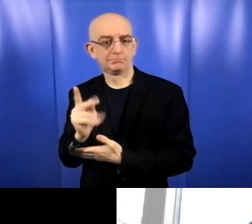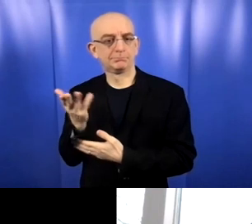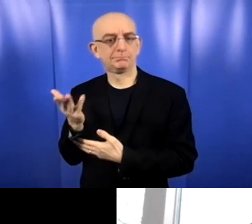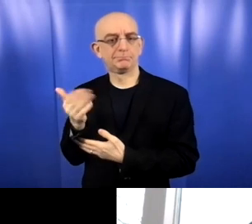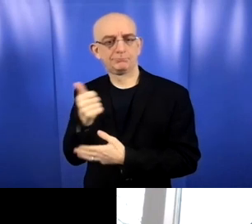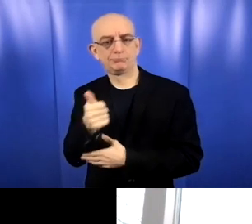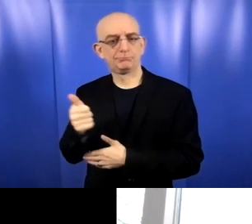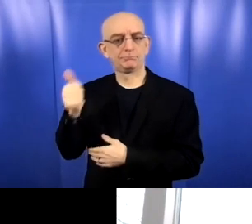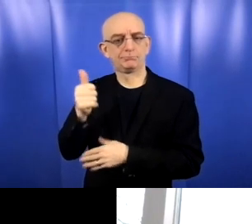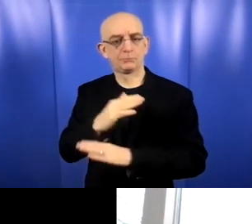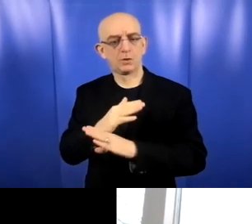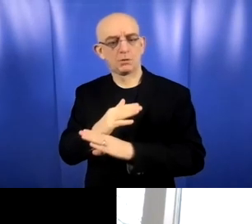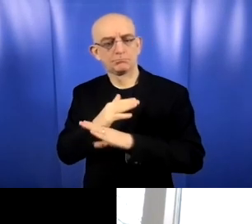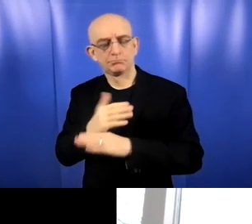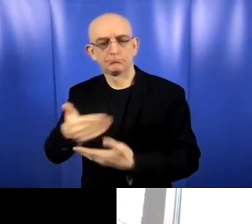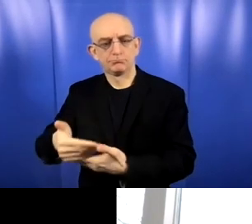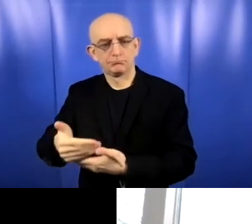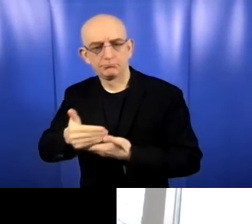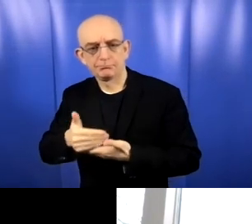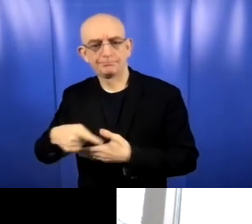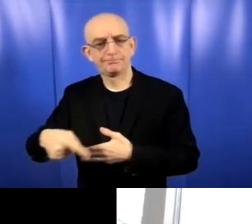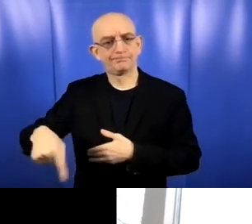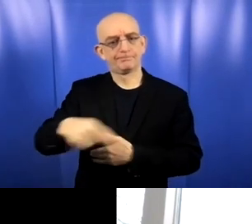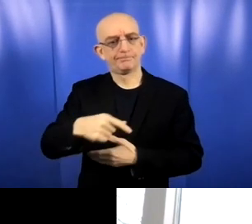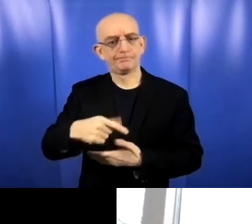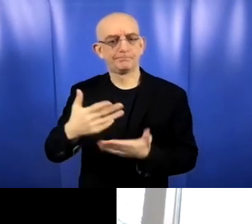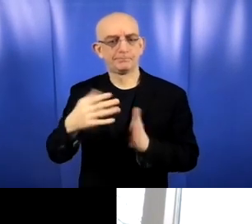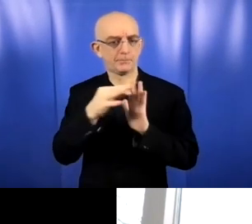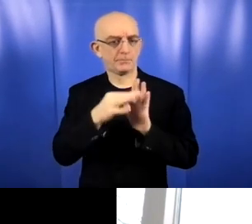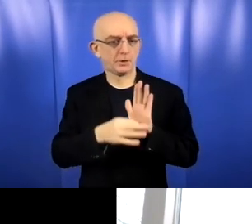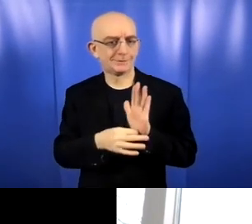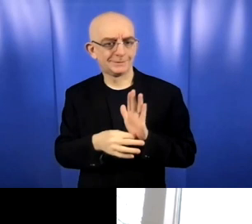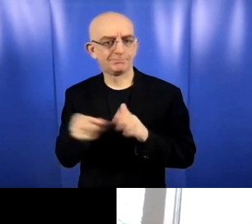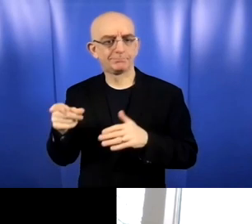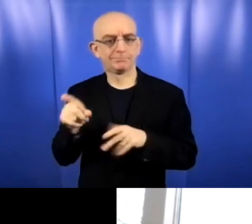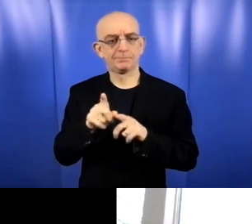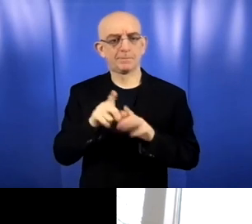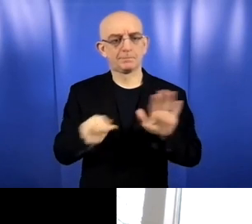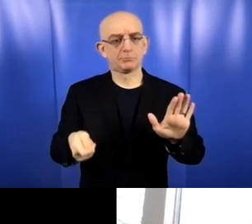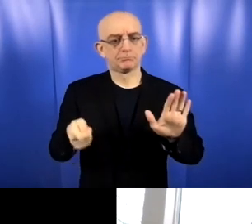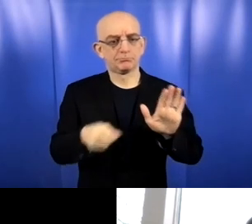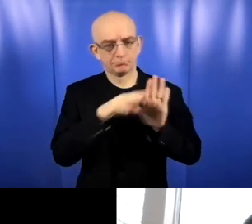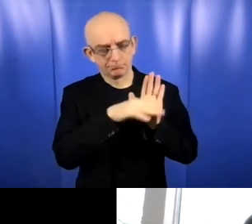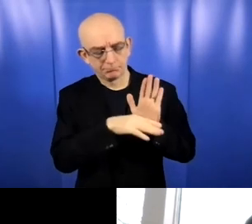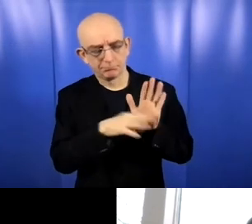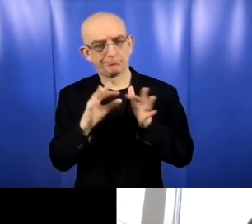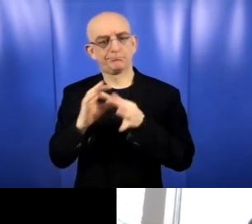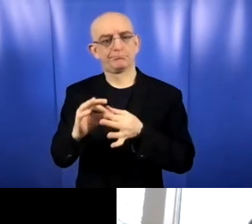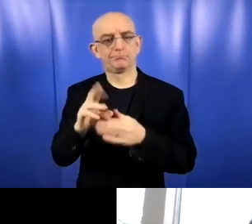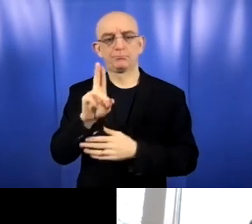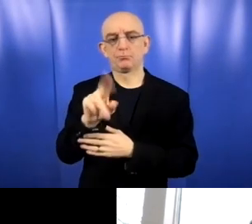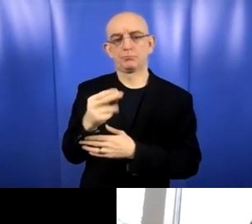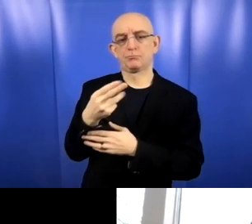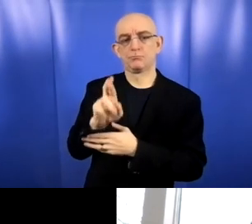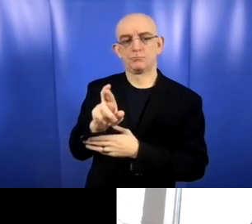about protection. But I should point out, if you go back, if you watched all those webinars, if you